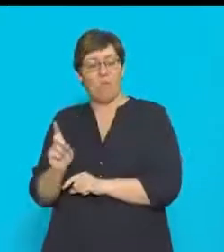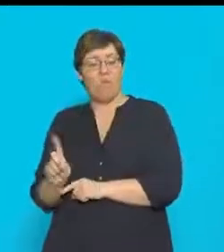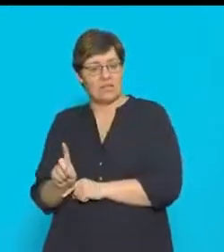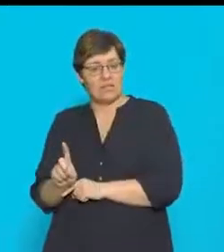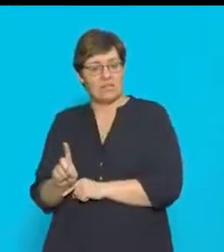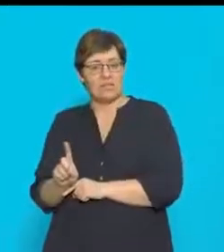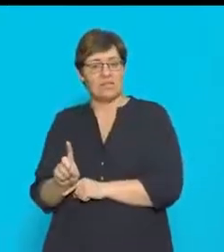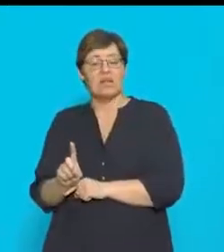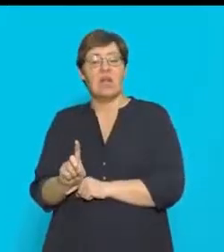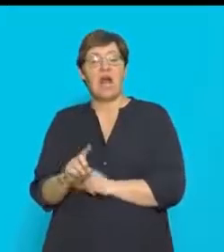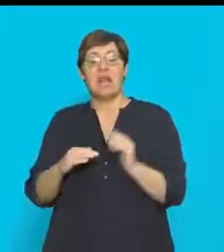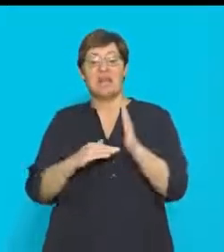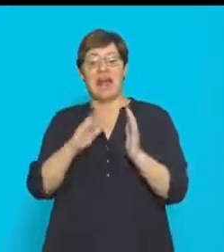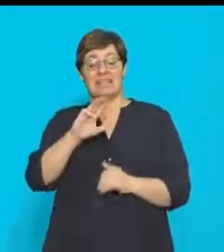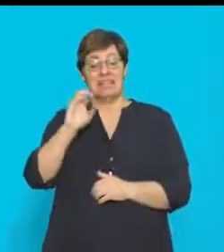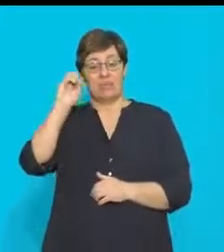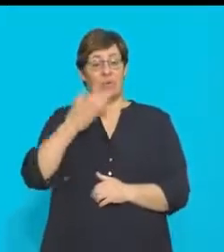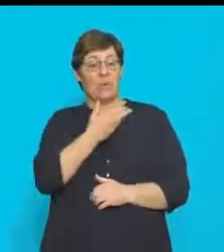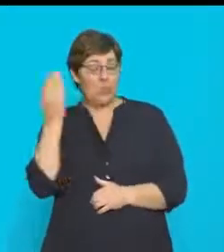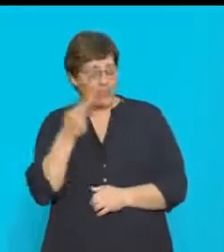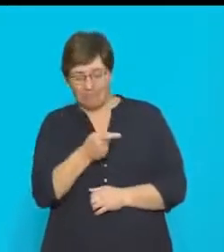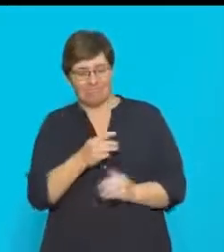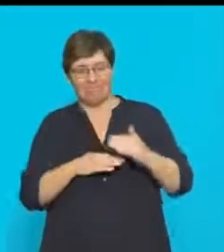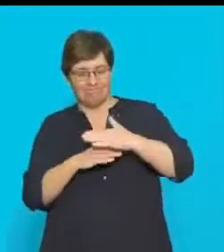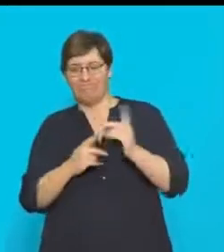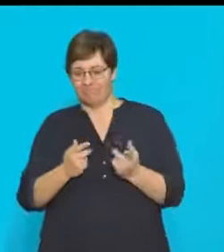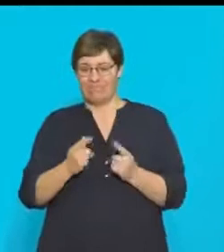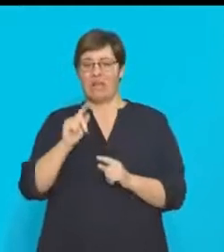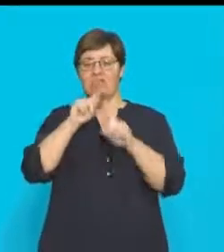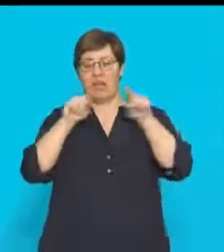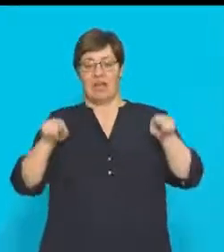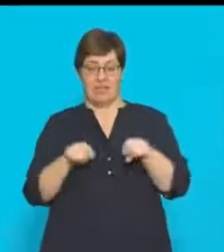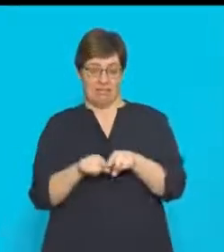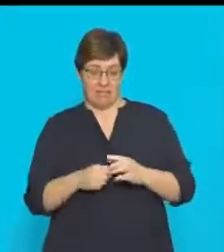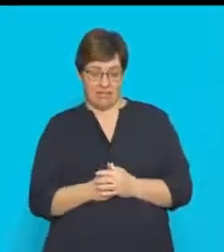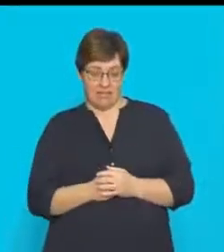solving non-right angle triangles. And specifically, we're going to be